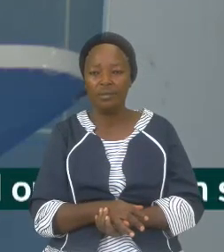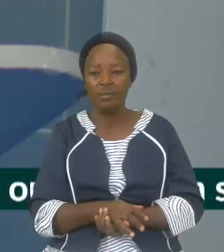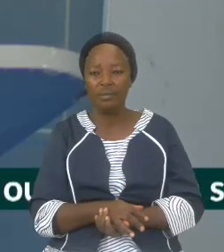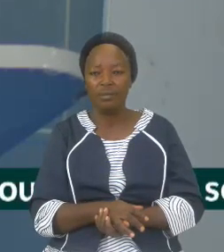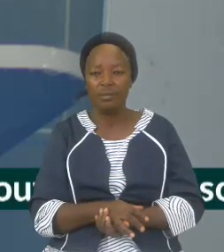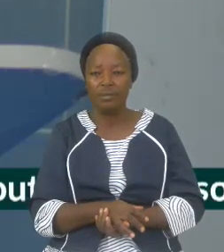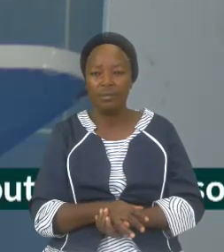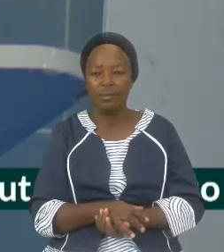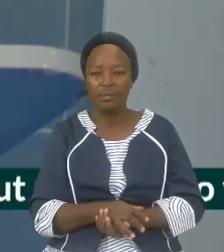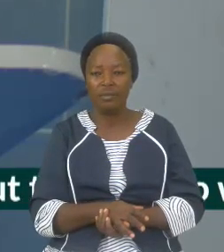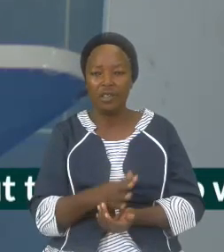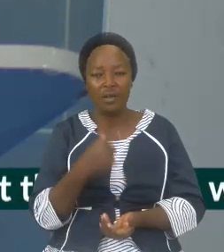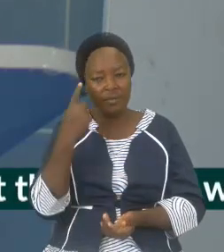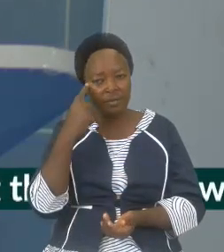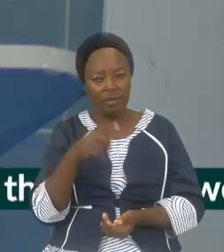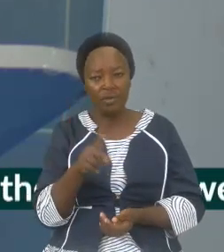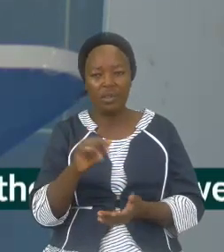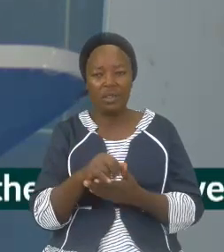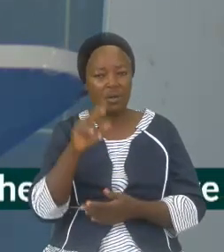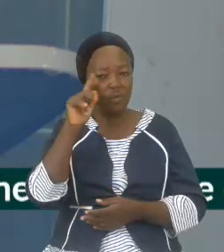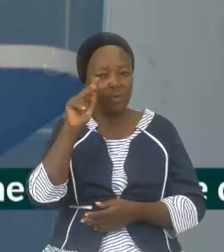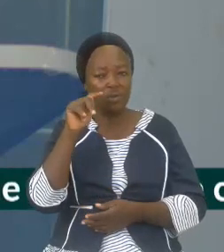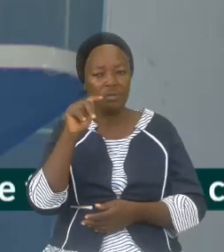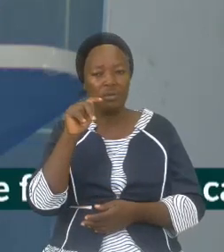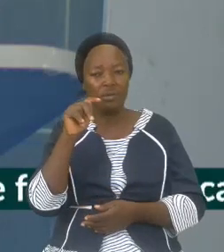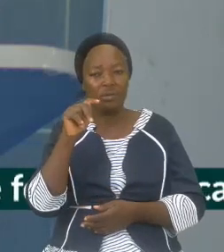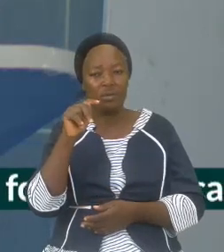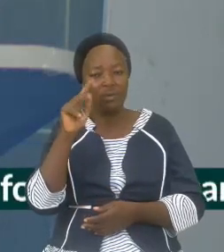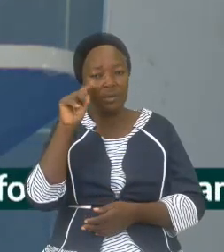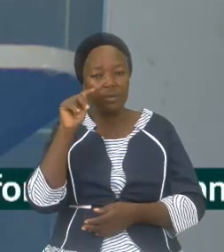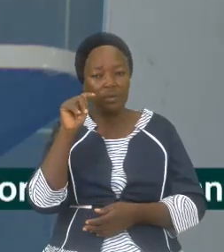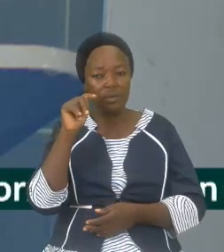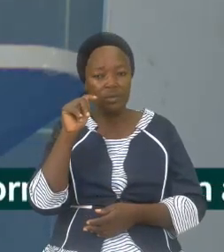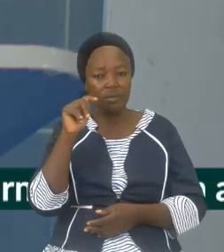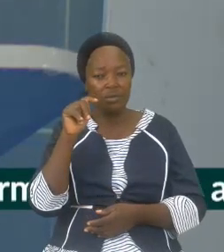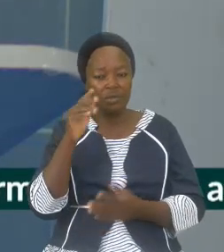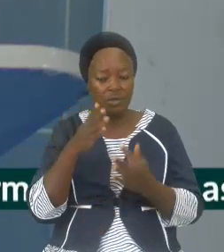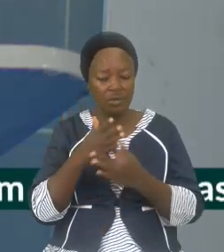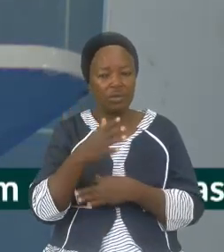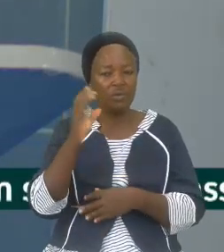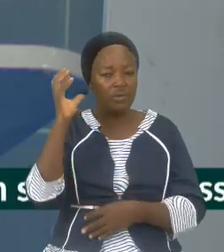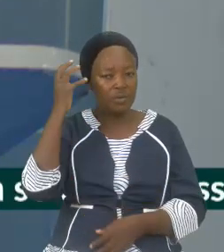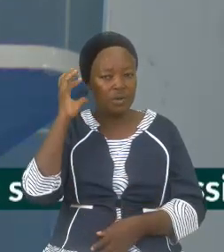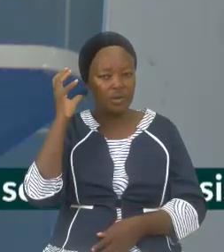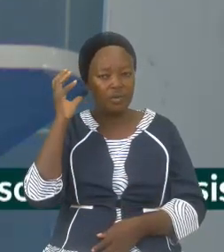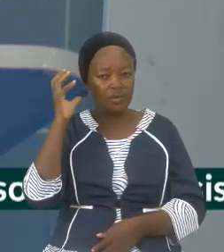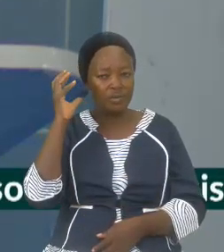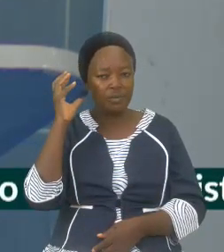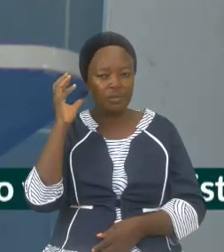And also those who are watching on television, via radio,